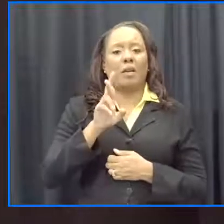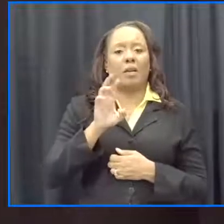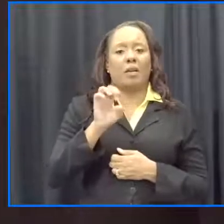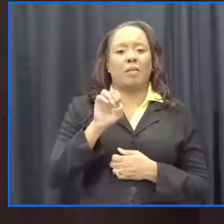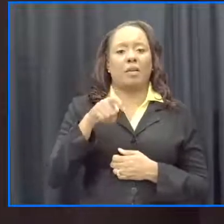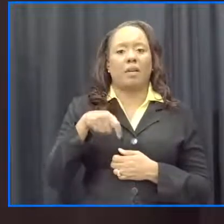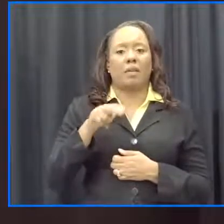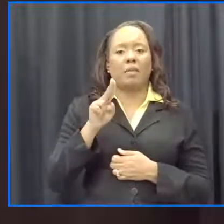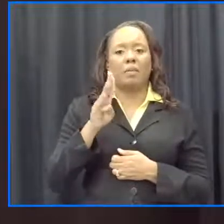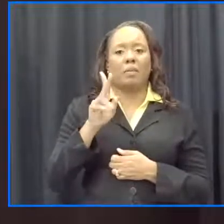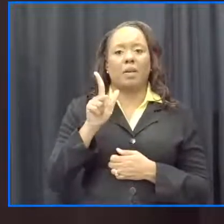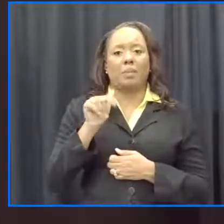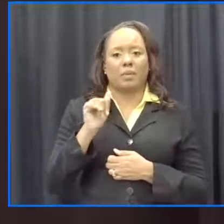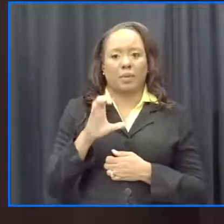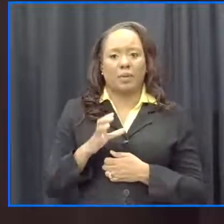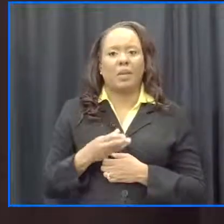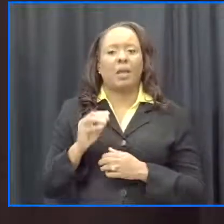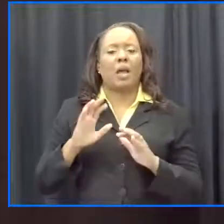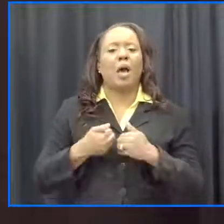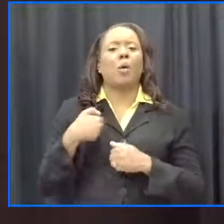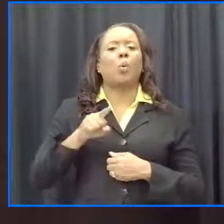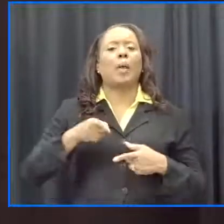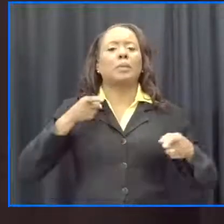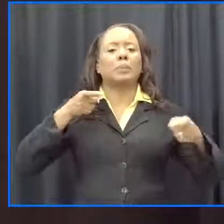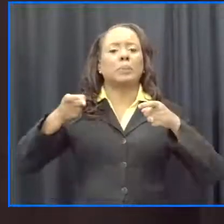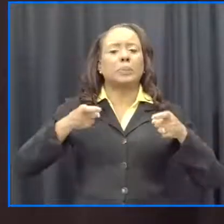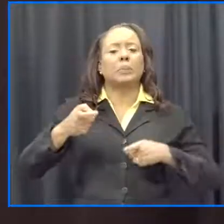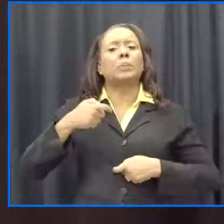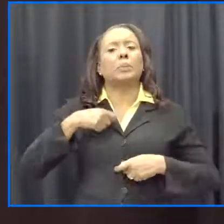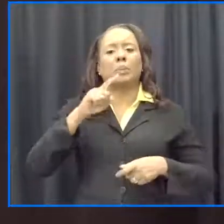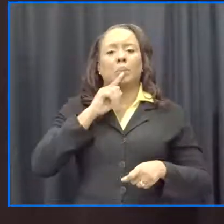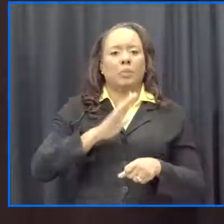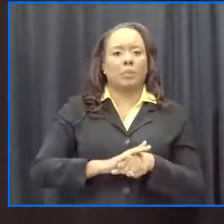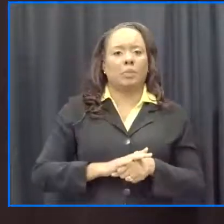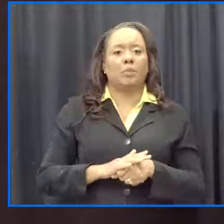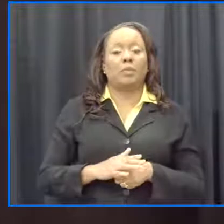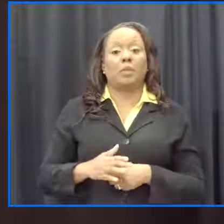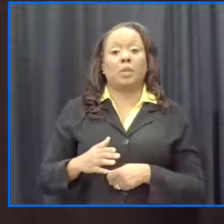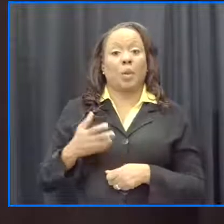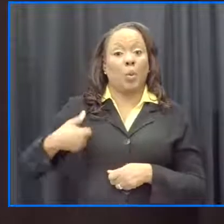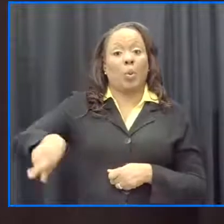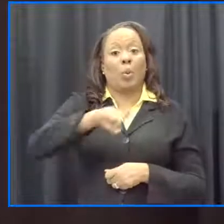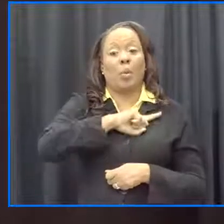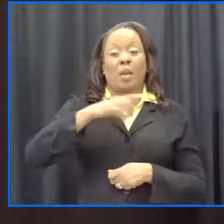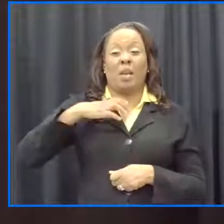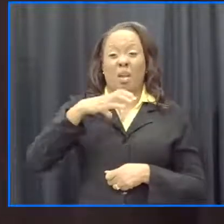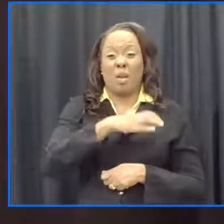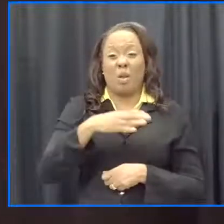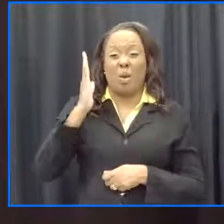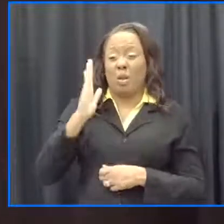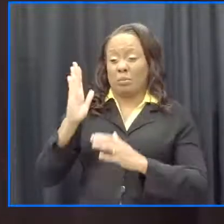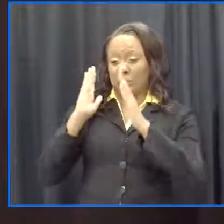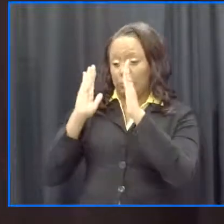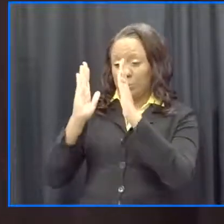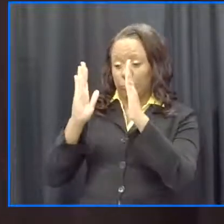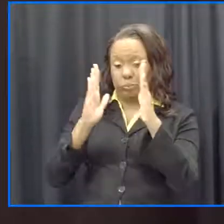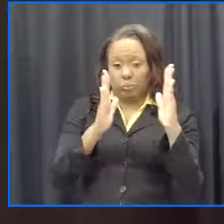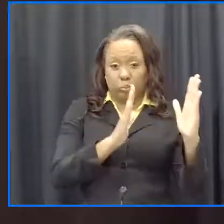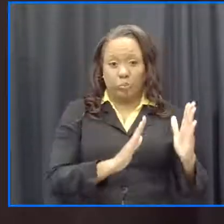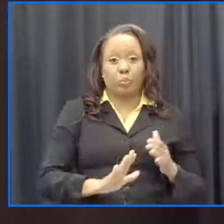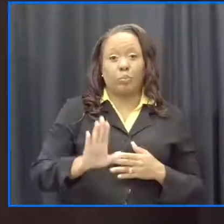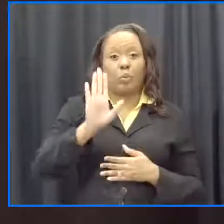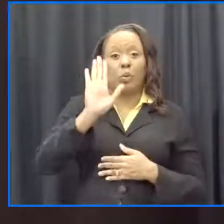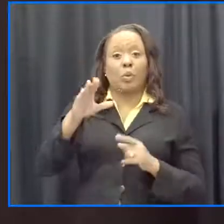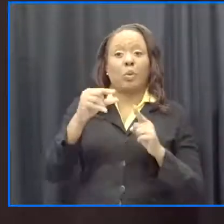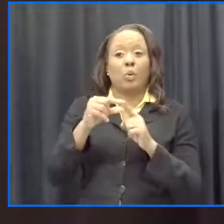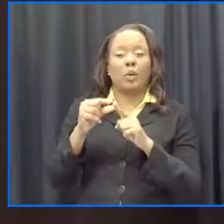Republic for issues of governance, and I give you the assurance that the Commissioners will pay equal attention to your